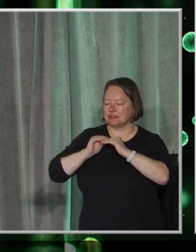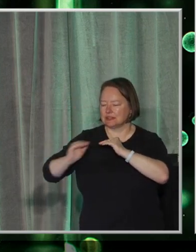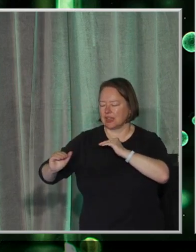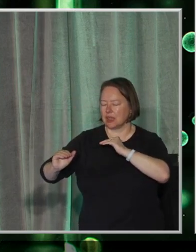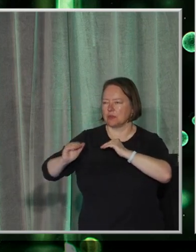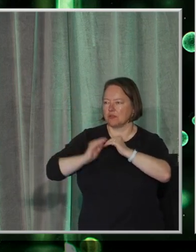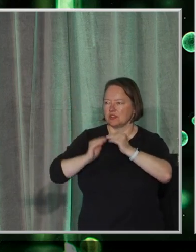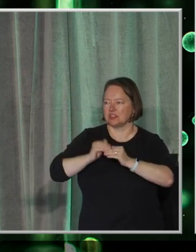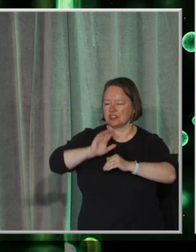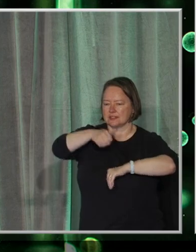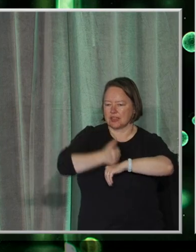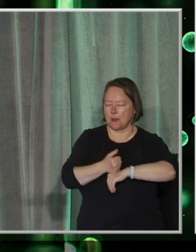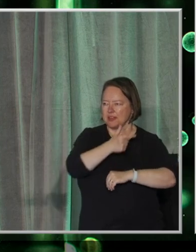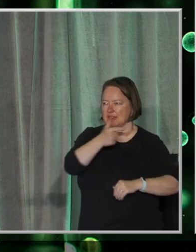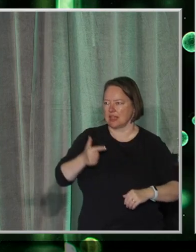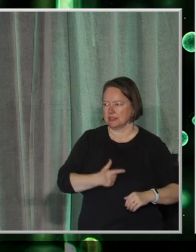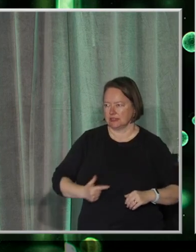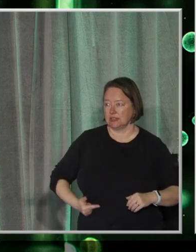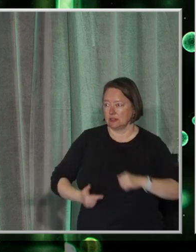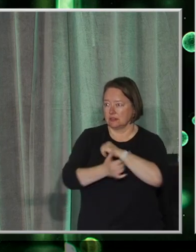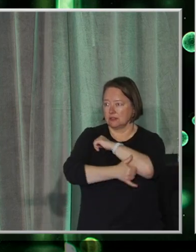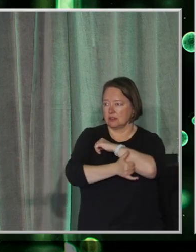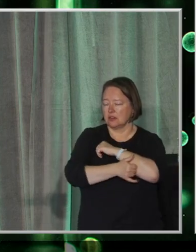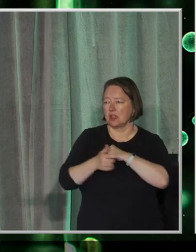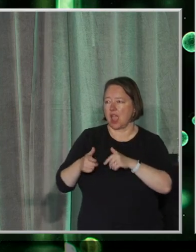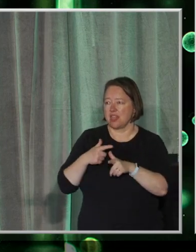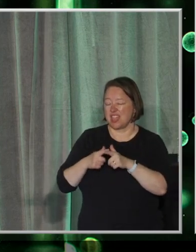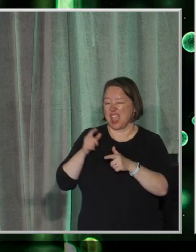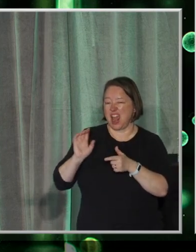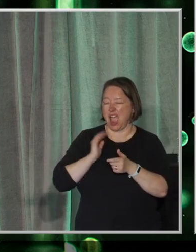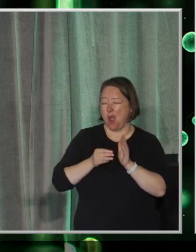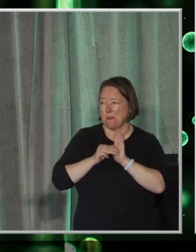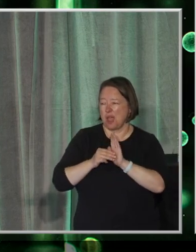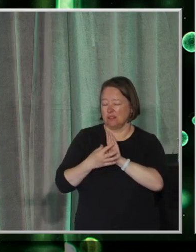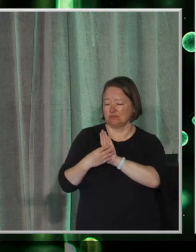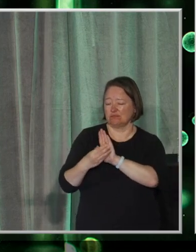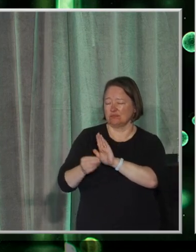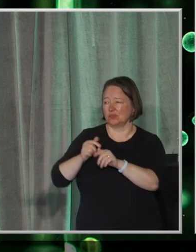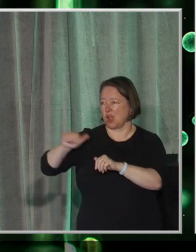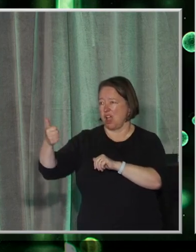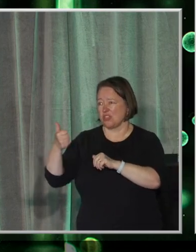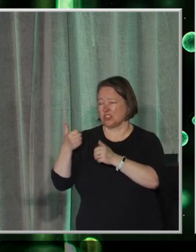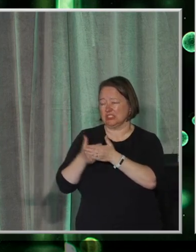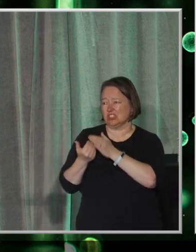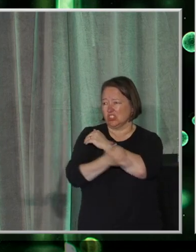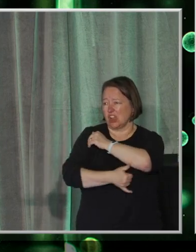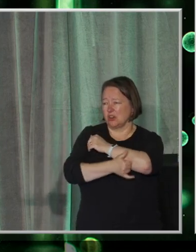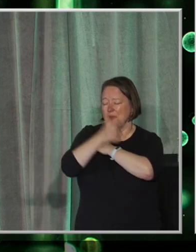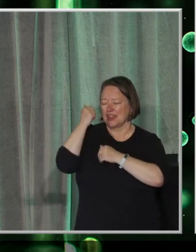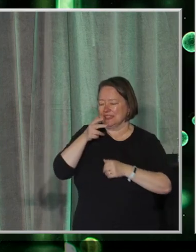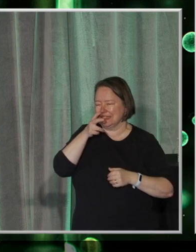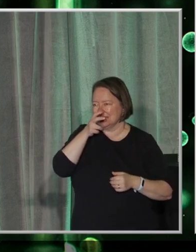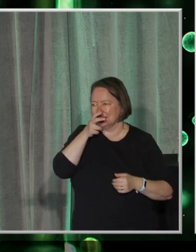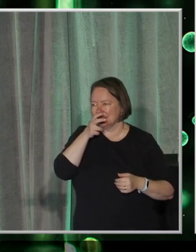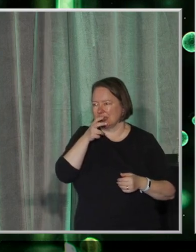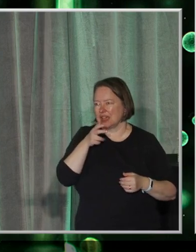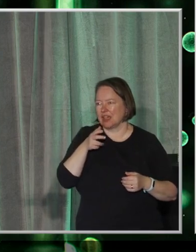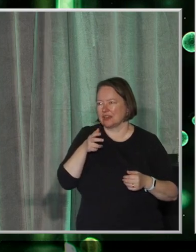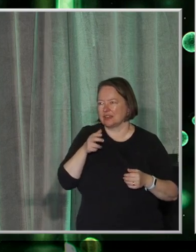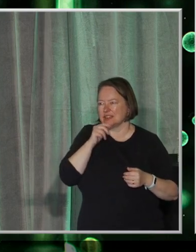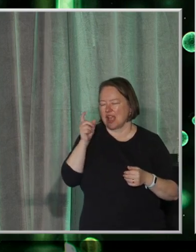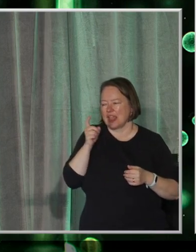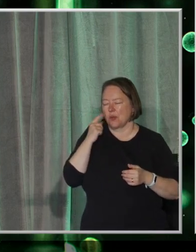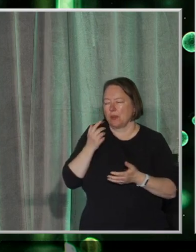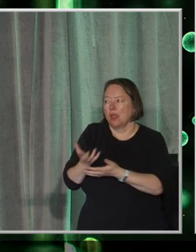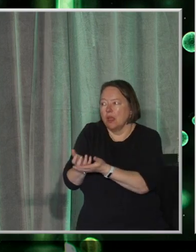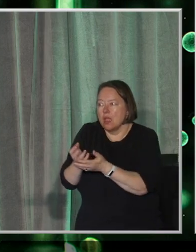producing in Tanzania, to duplicate this model, to replicate it into the nearby countries, because the insect is known. It's not like we are going to be